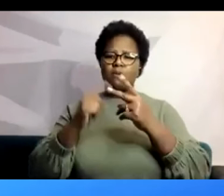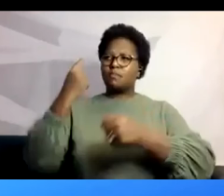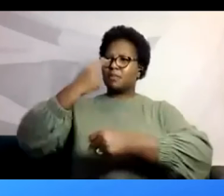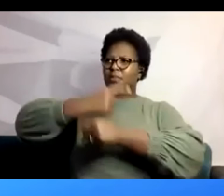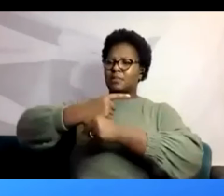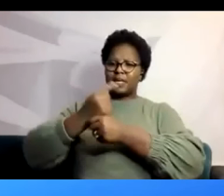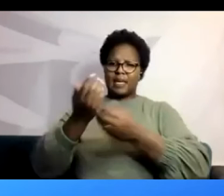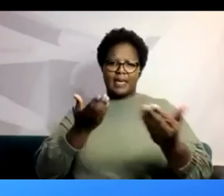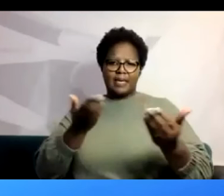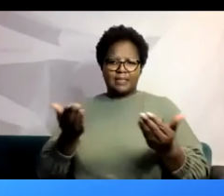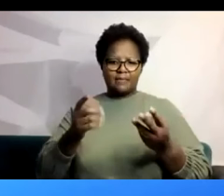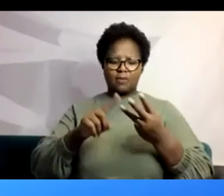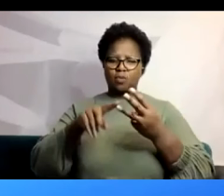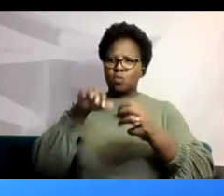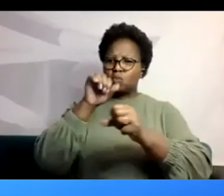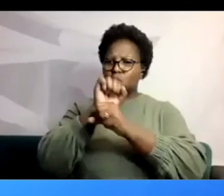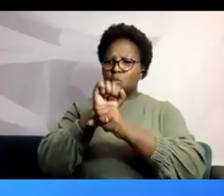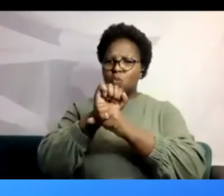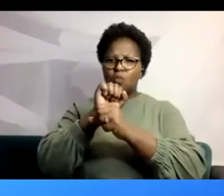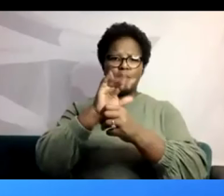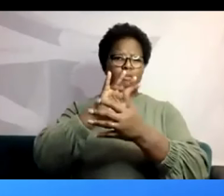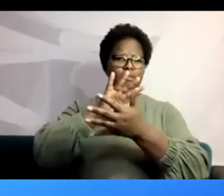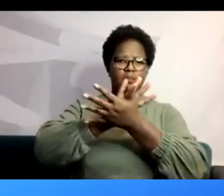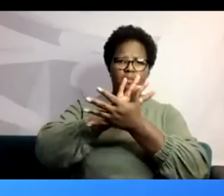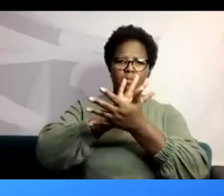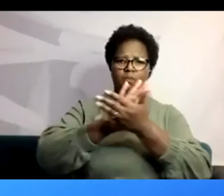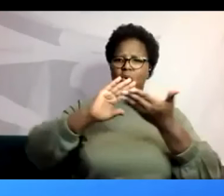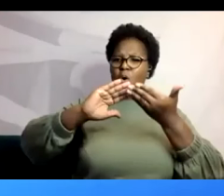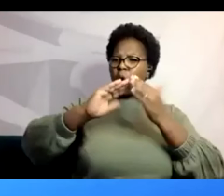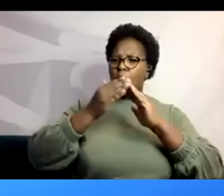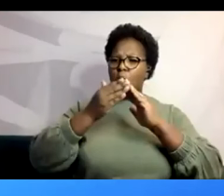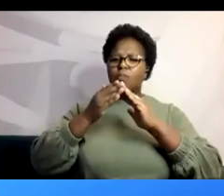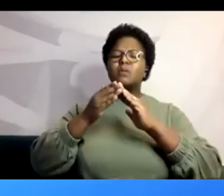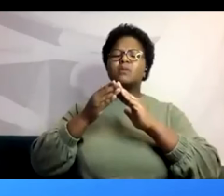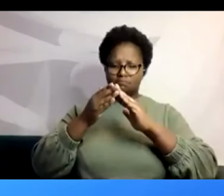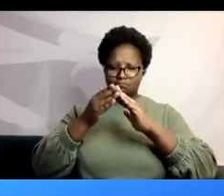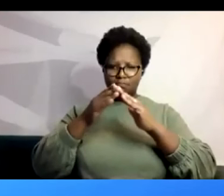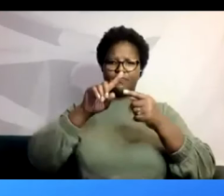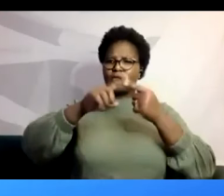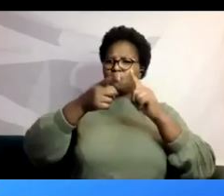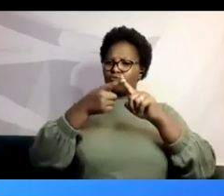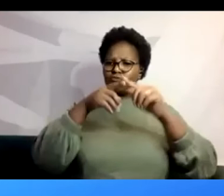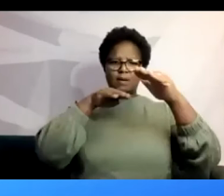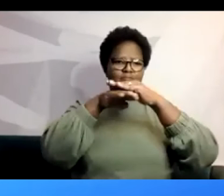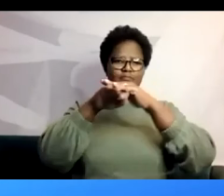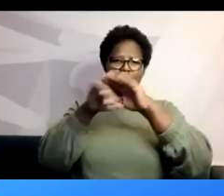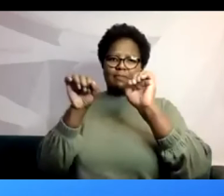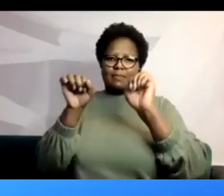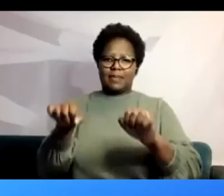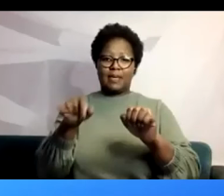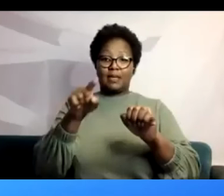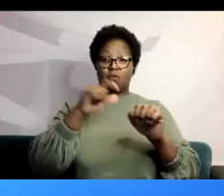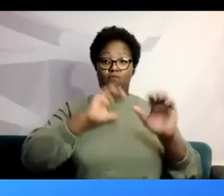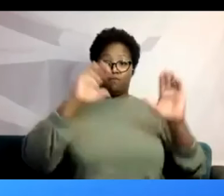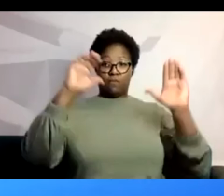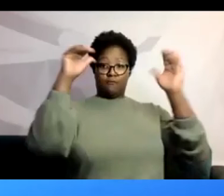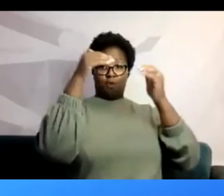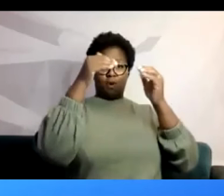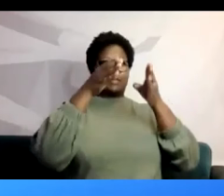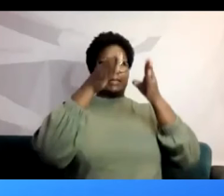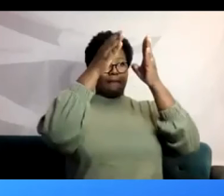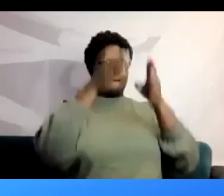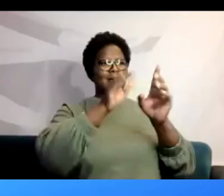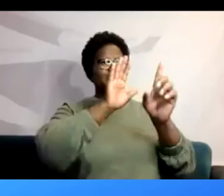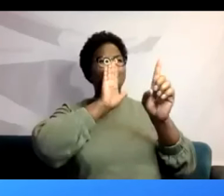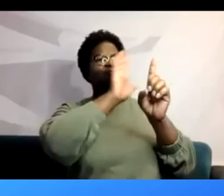in the community, and with friends. The key to success with technology is through person-centered planning and assessments. Nothing